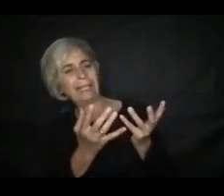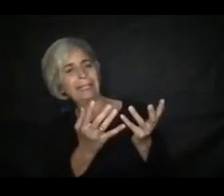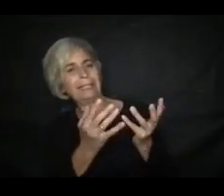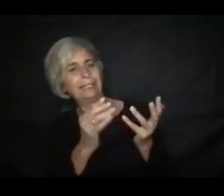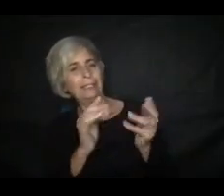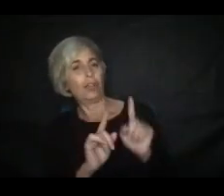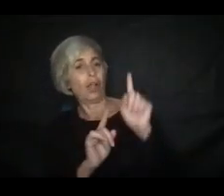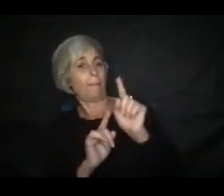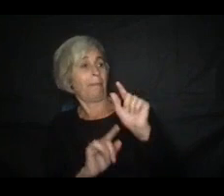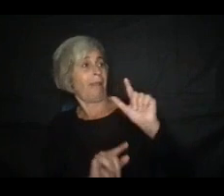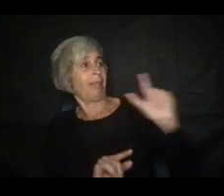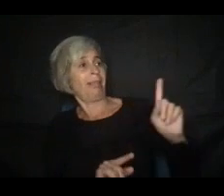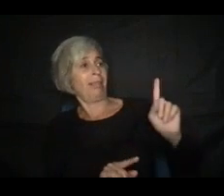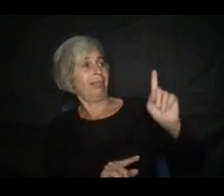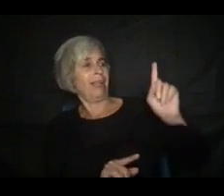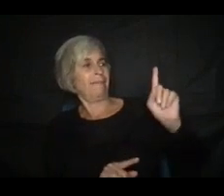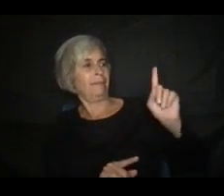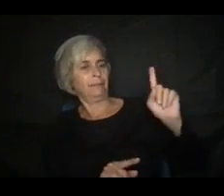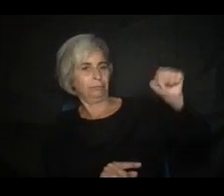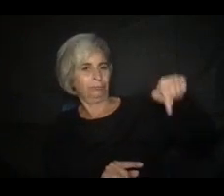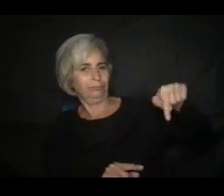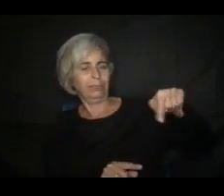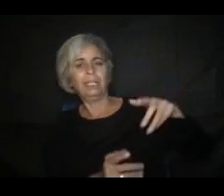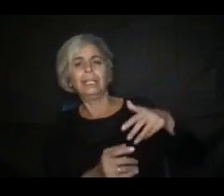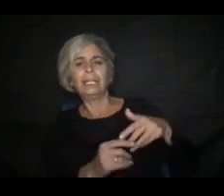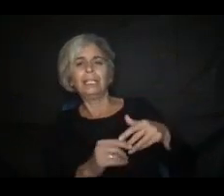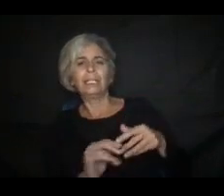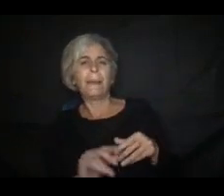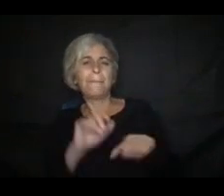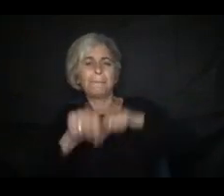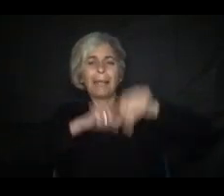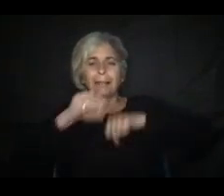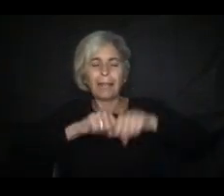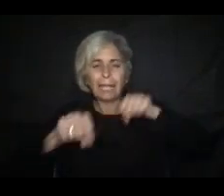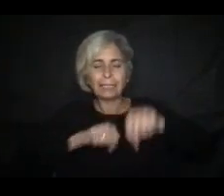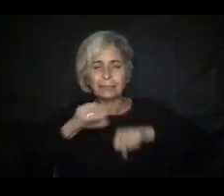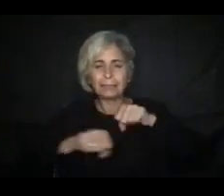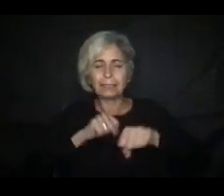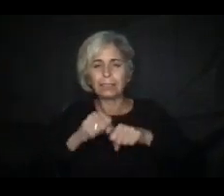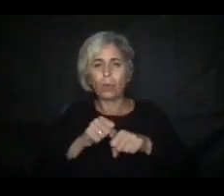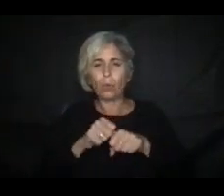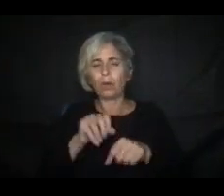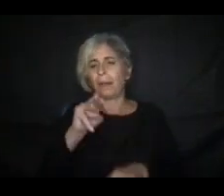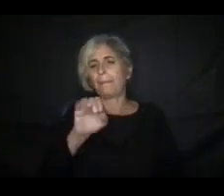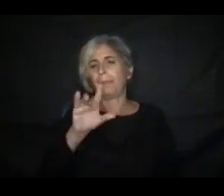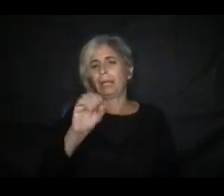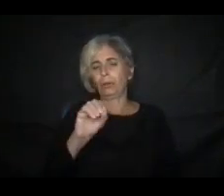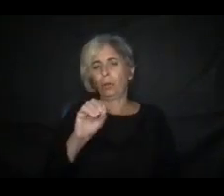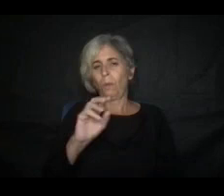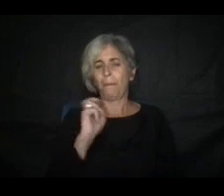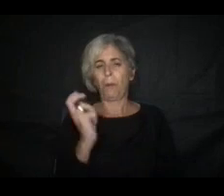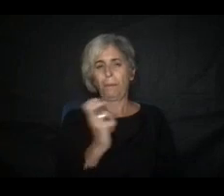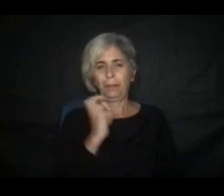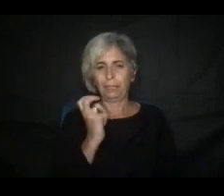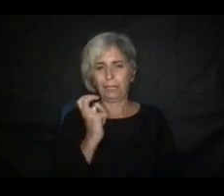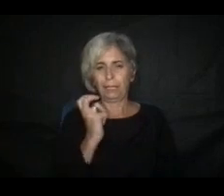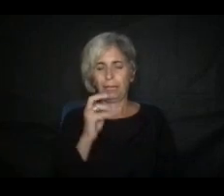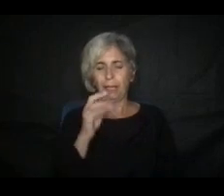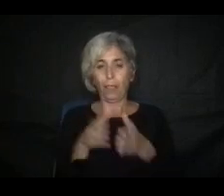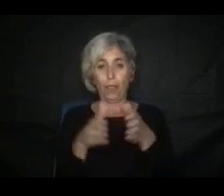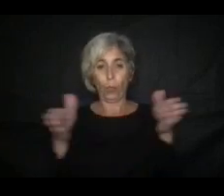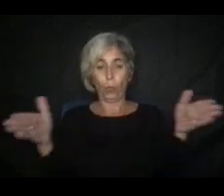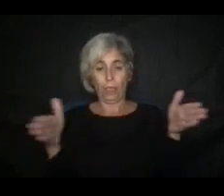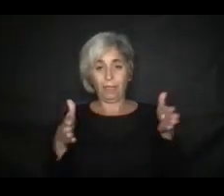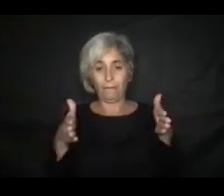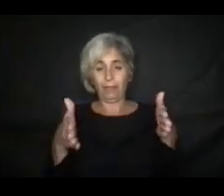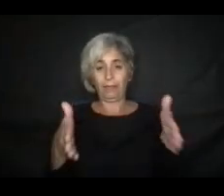left, bike lanes or micromobility. This is based on two criteria. It'll be the width of the lane and